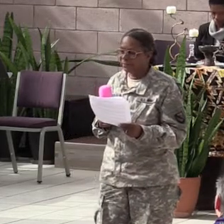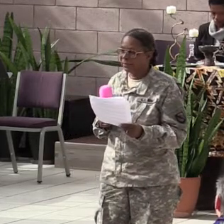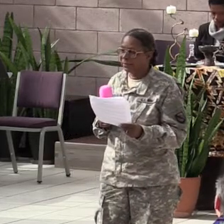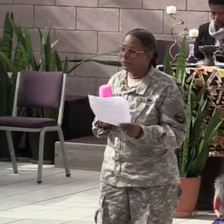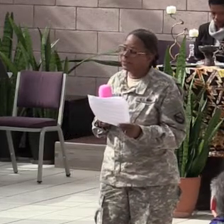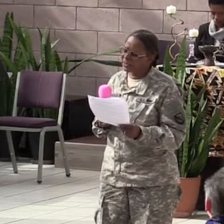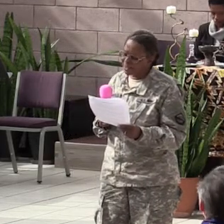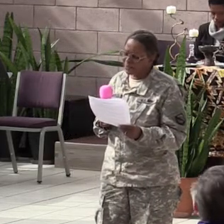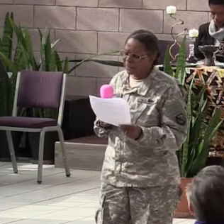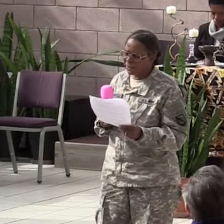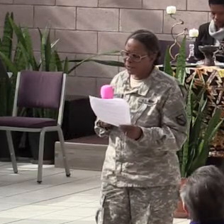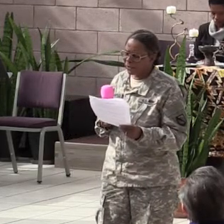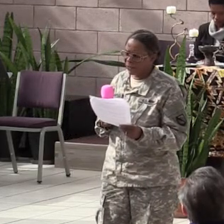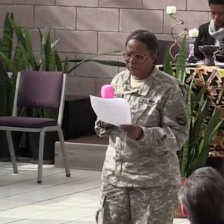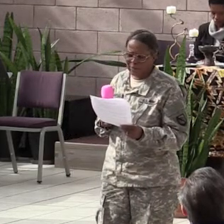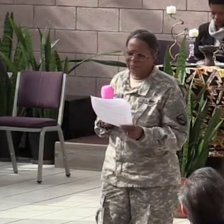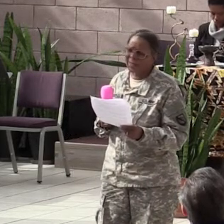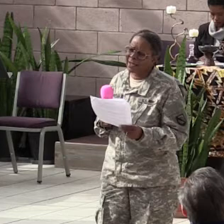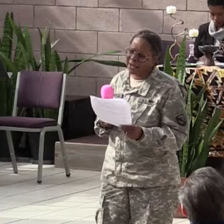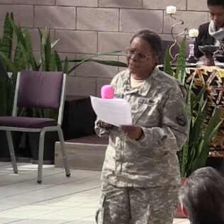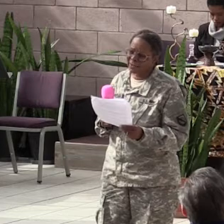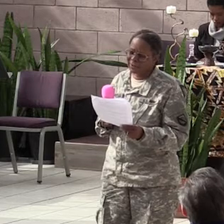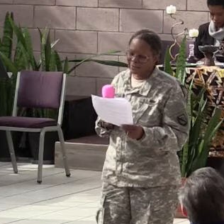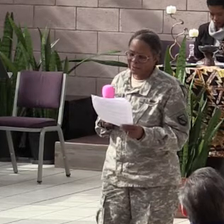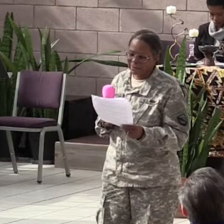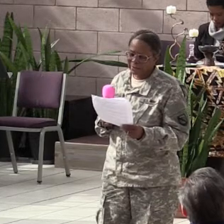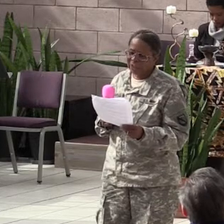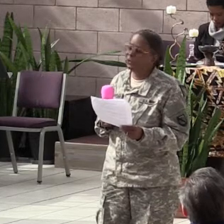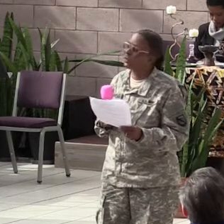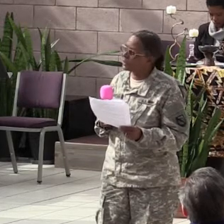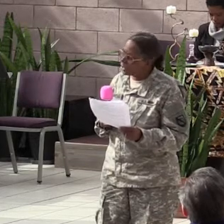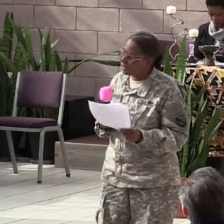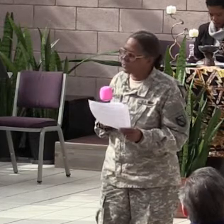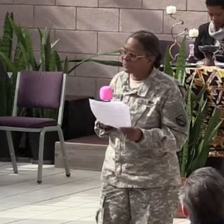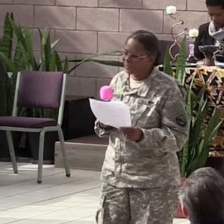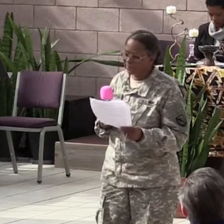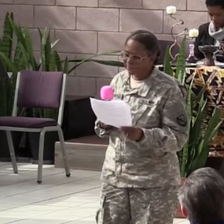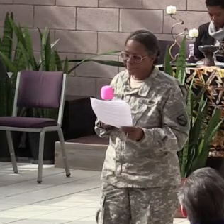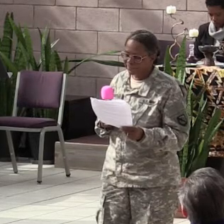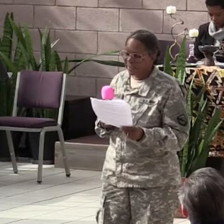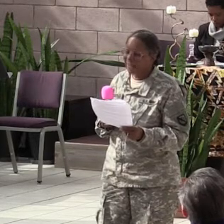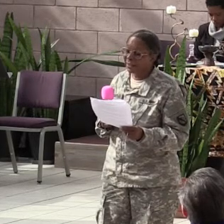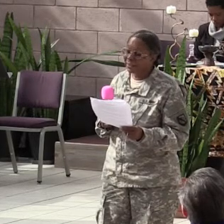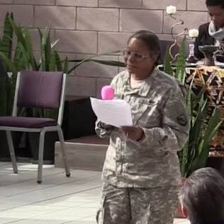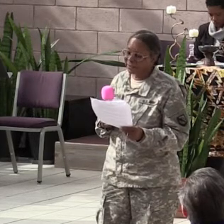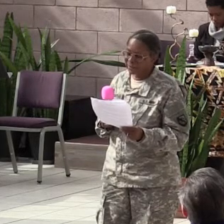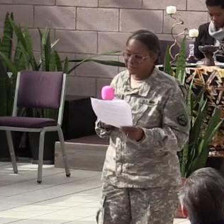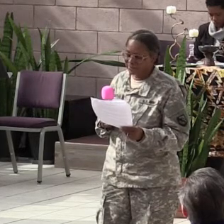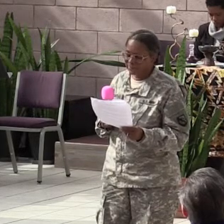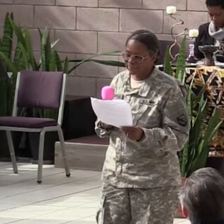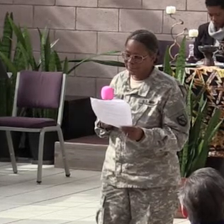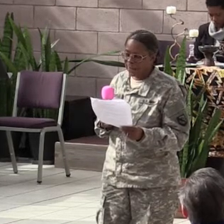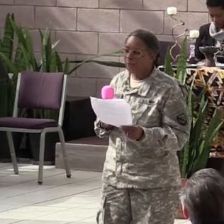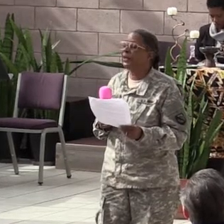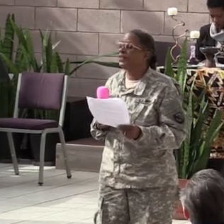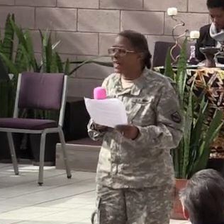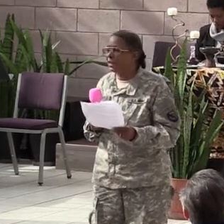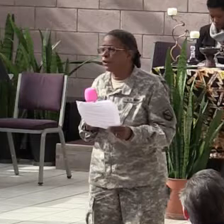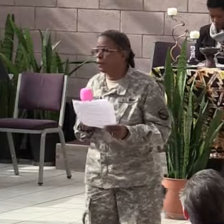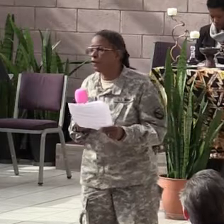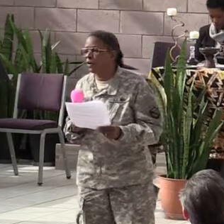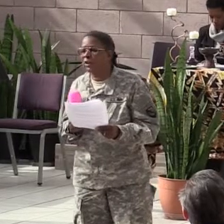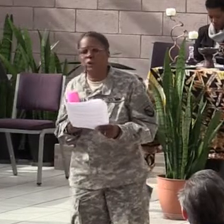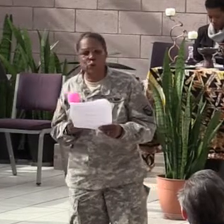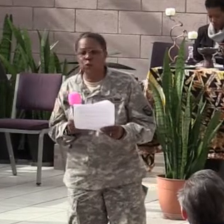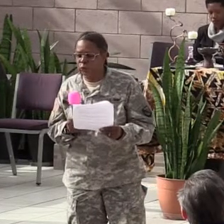kindness. We celebrate your faith in God, in yourselves, and in us. We